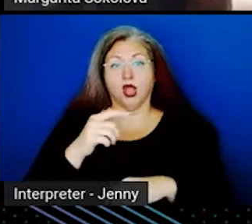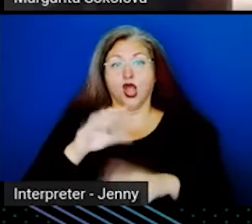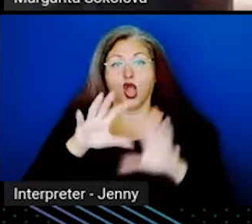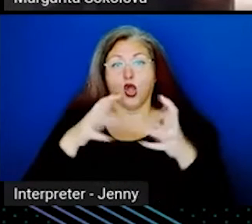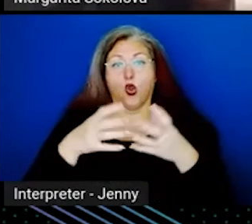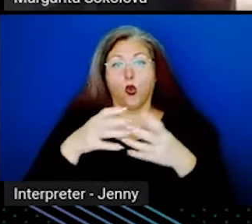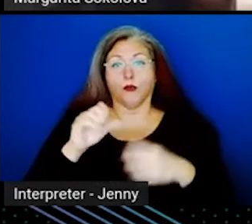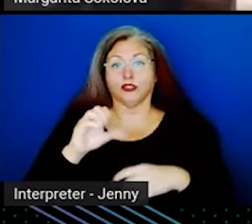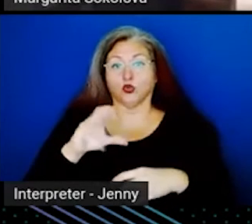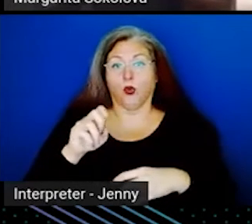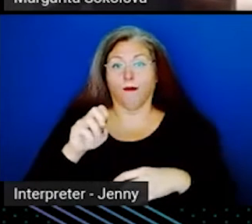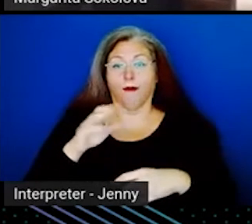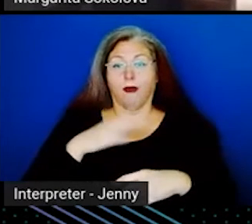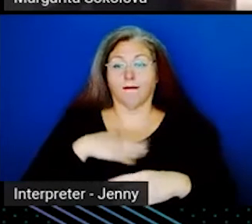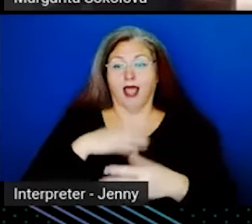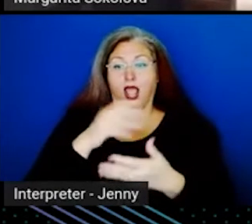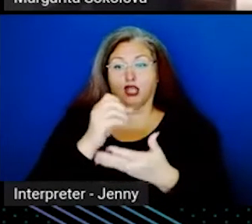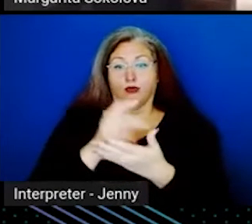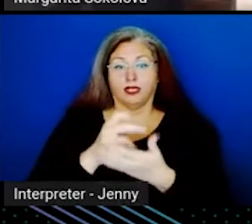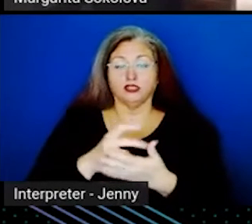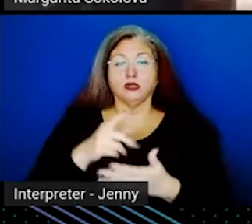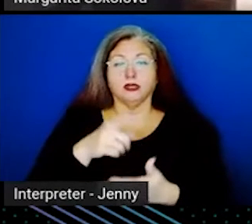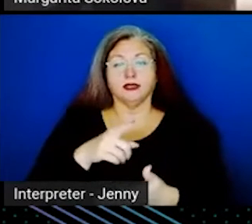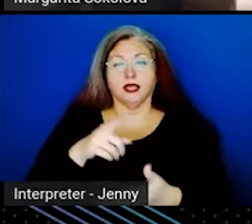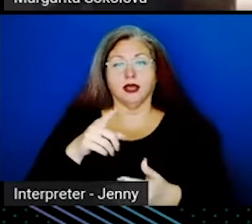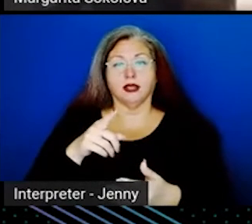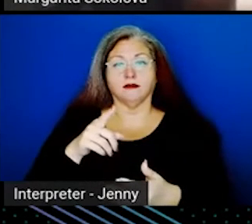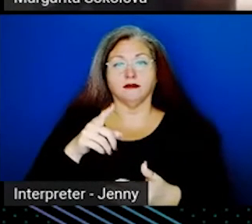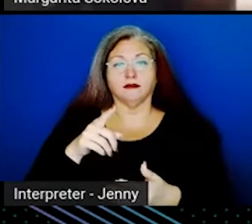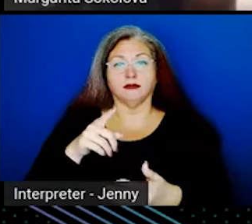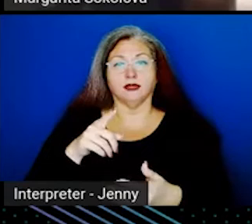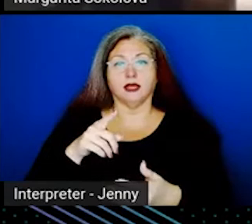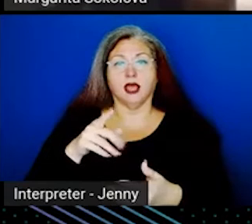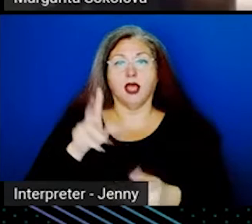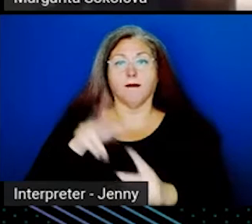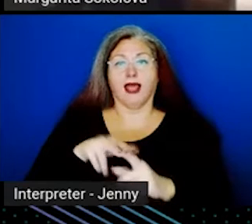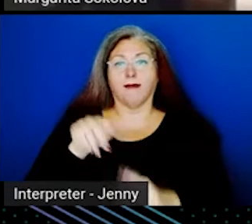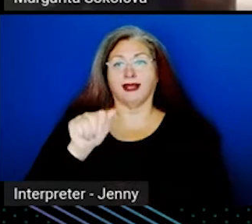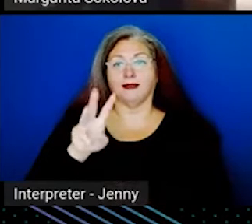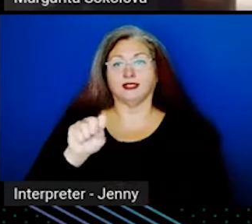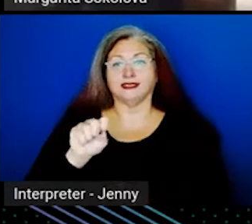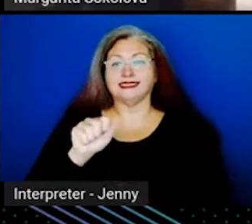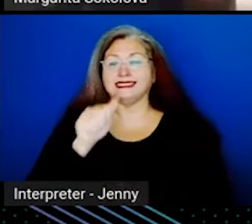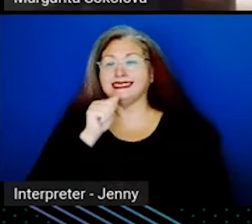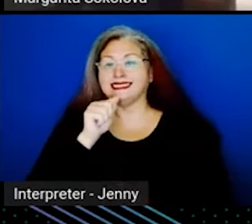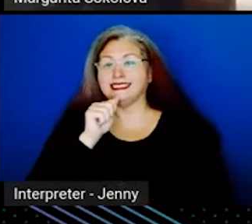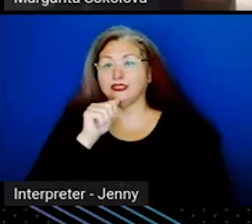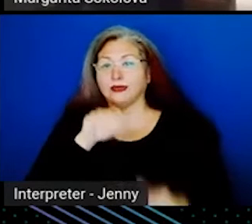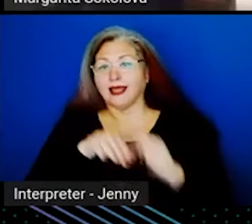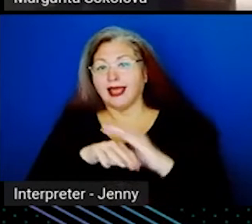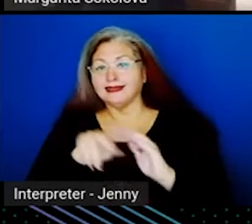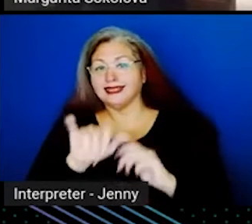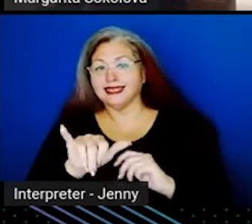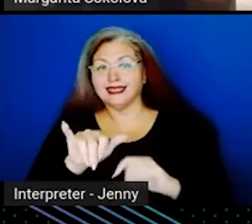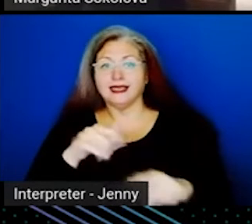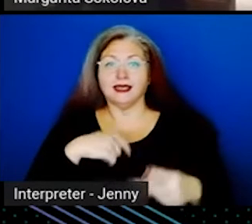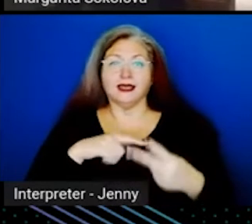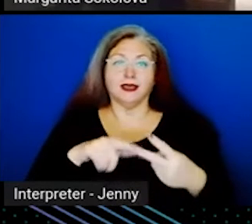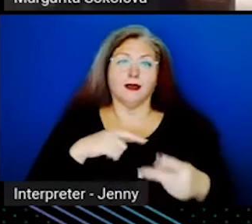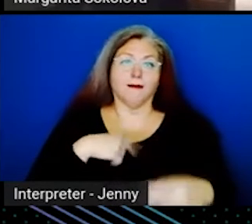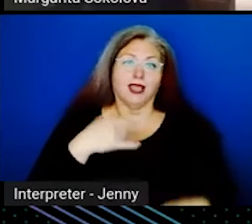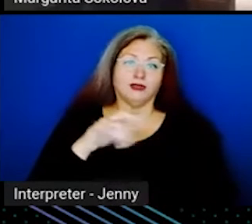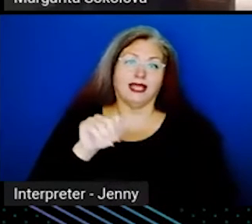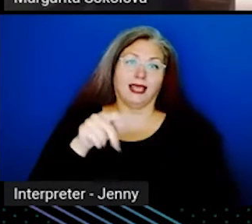credentials, it applied my AWS access key ID, my secret access key, and my Vercel API token